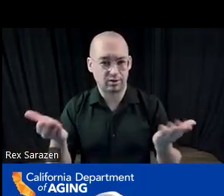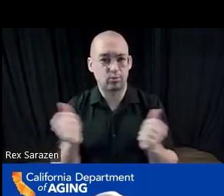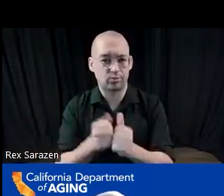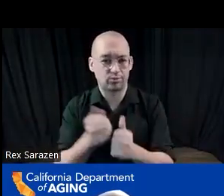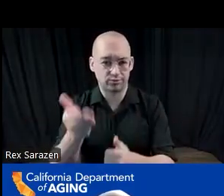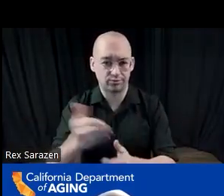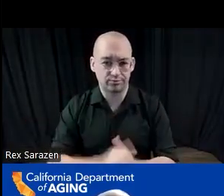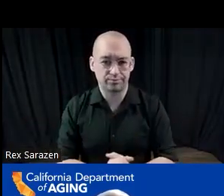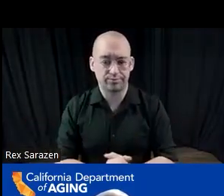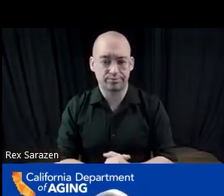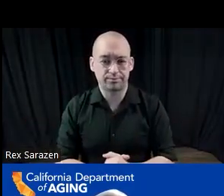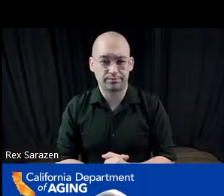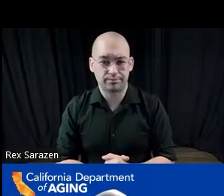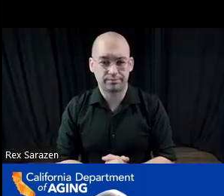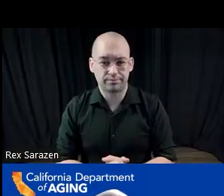please.